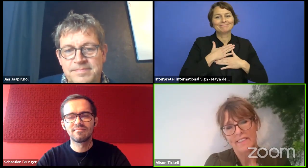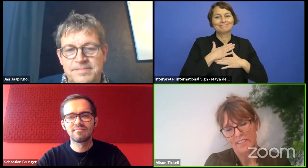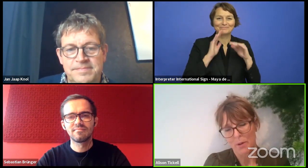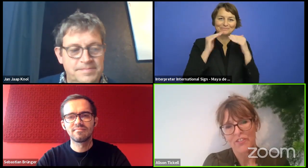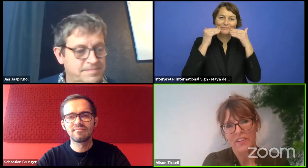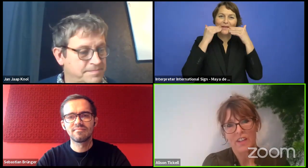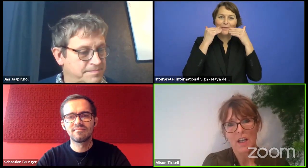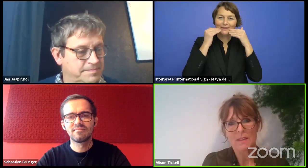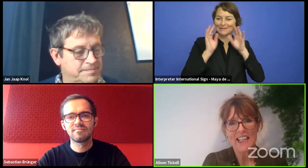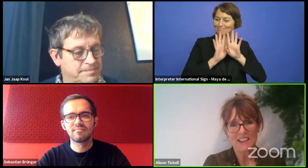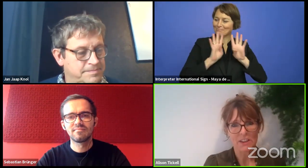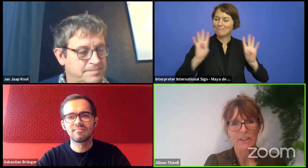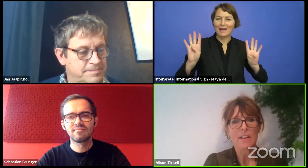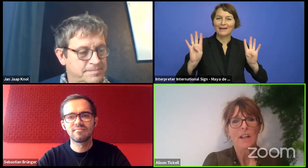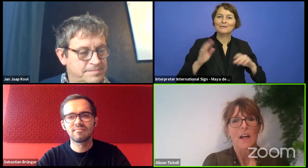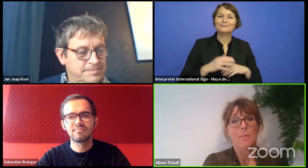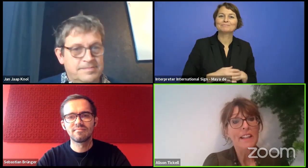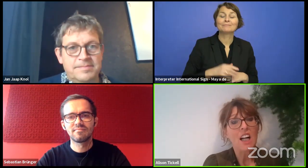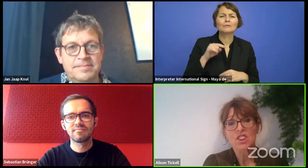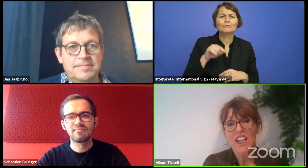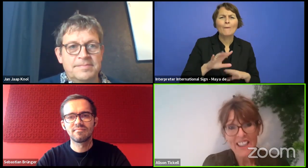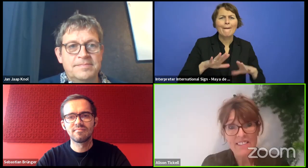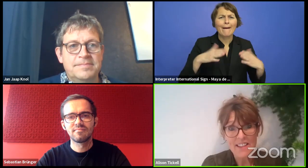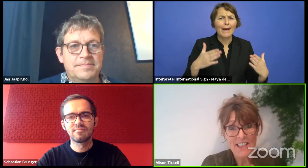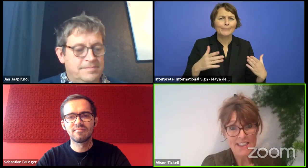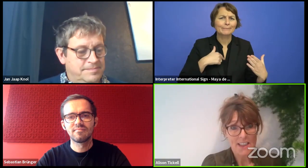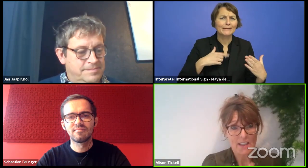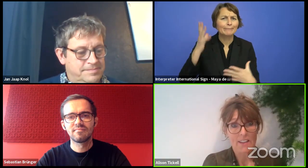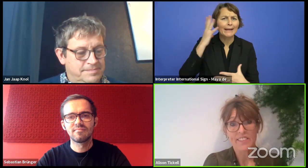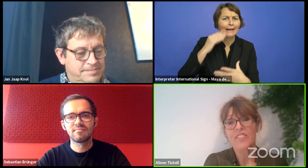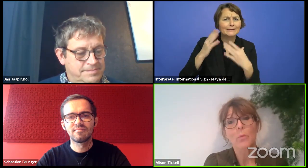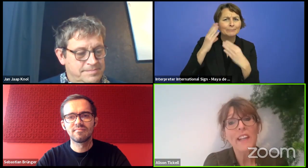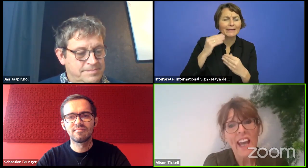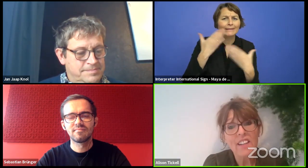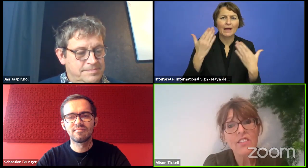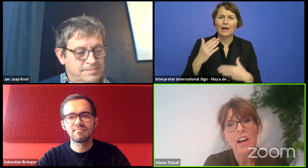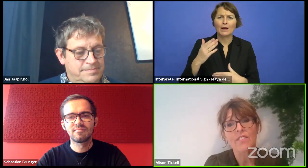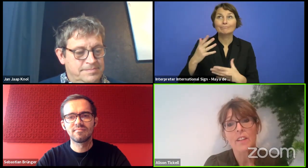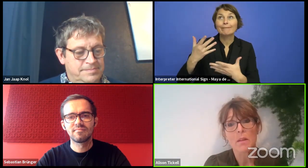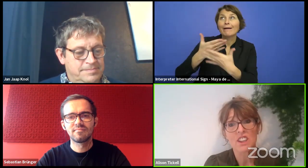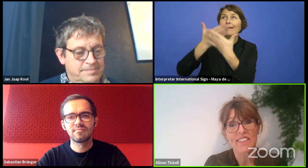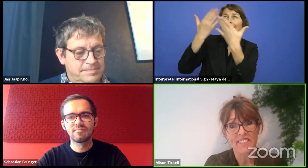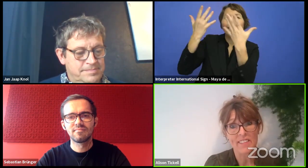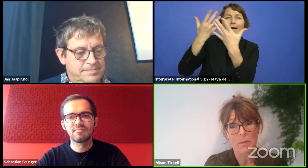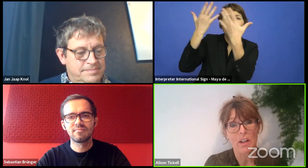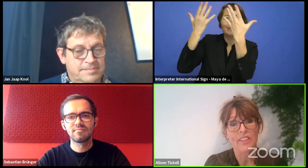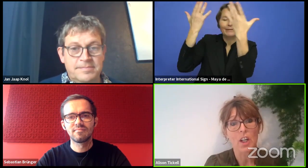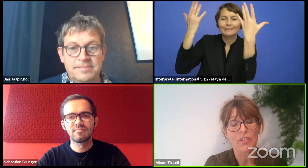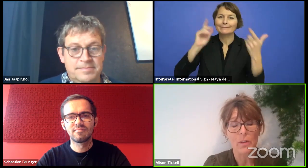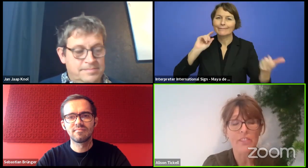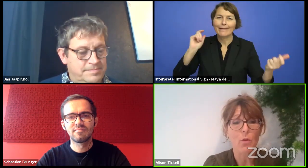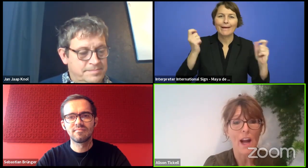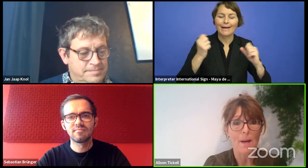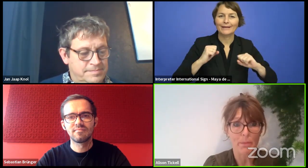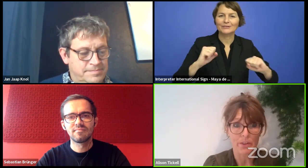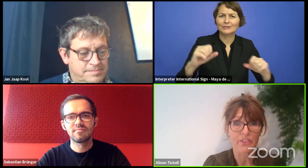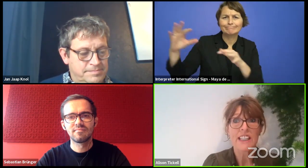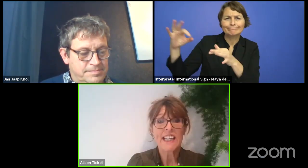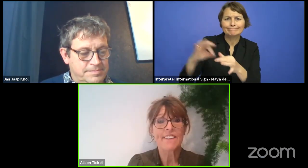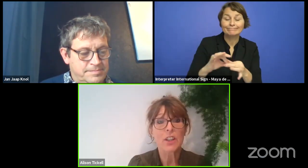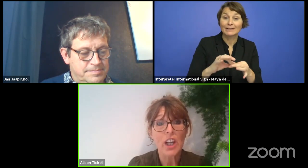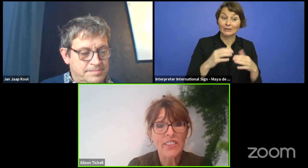experiences of positive climate action in culture and in theater. Since the weekend, I feel much less dismal as a consequence of what